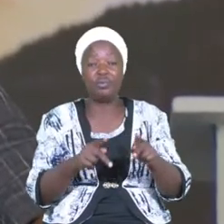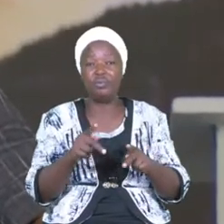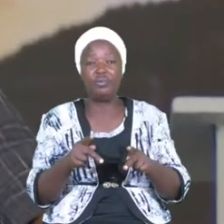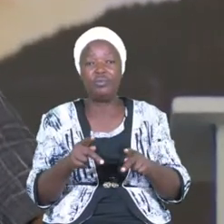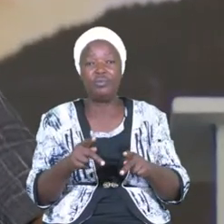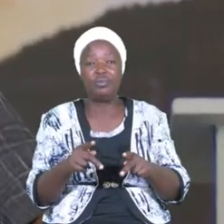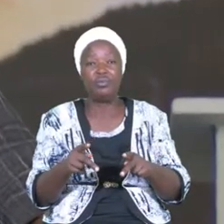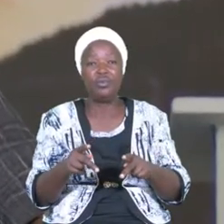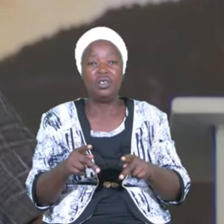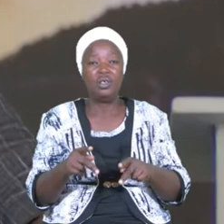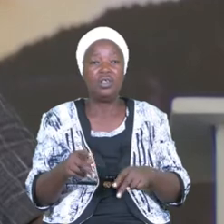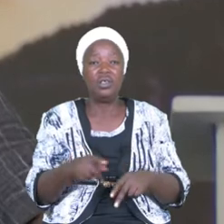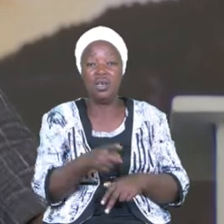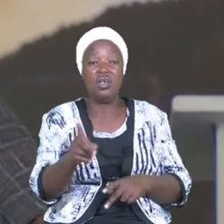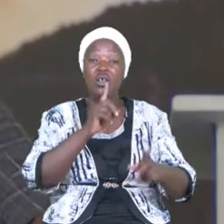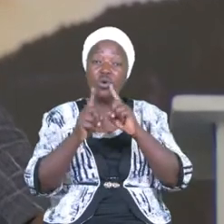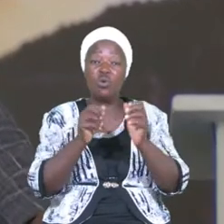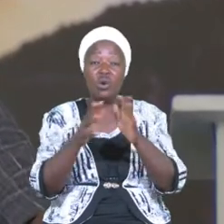talk without purpose,